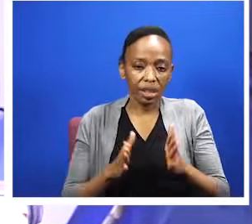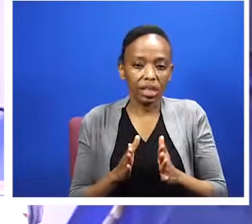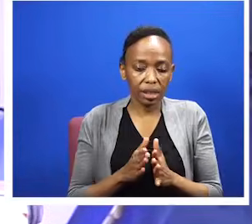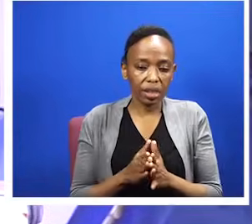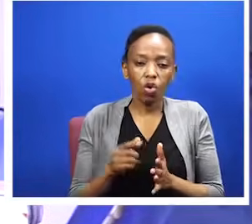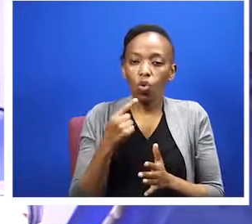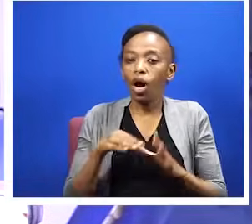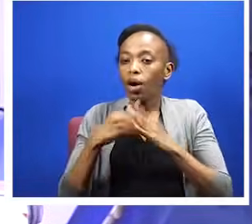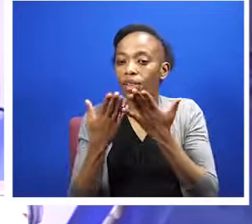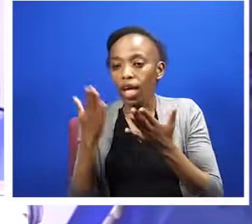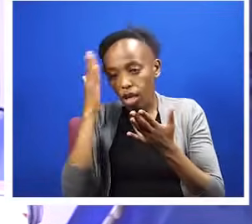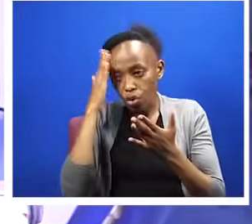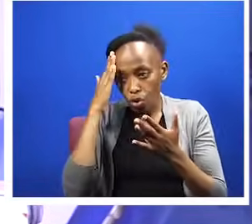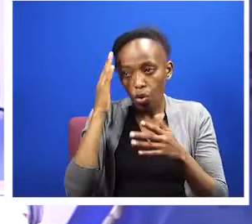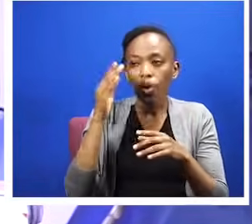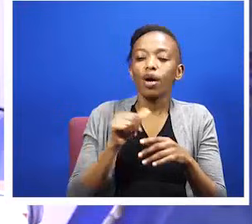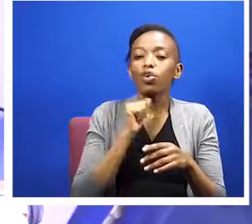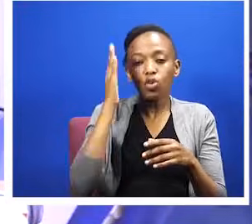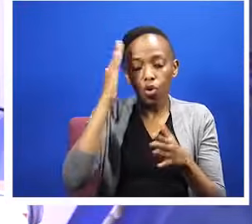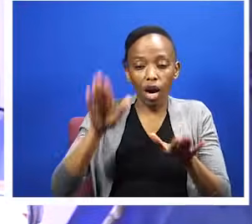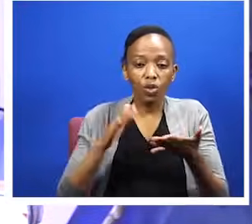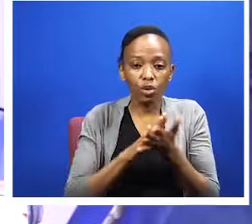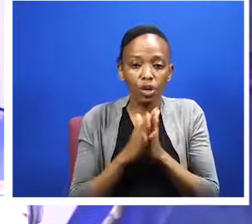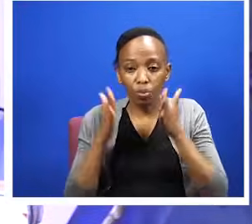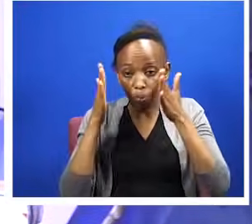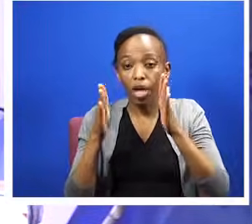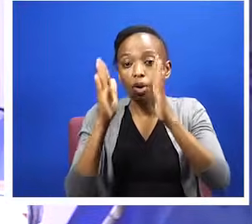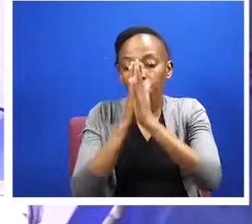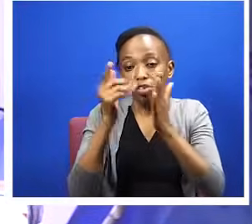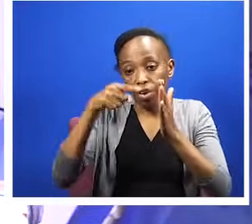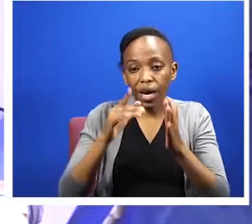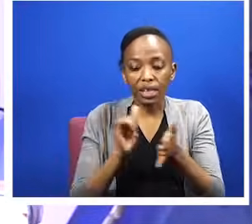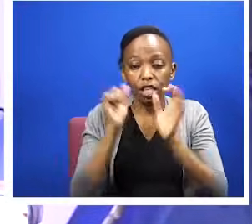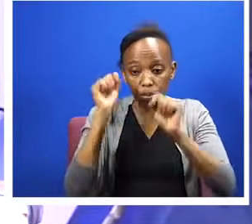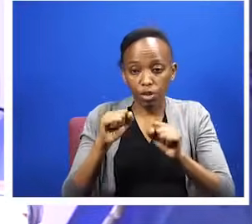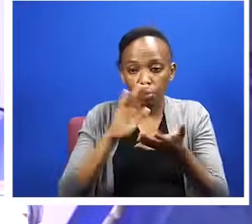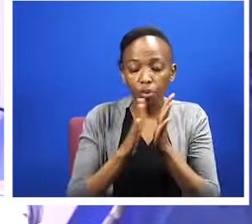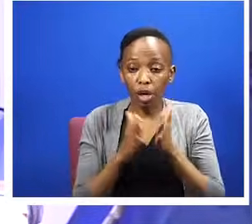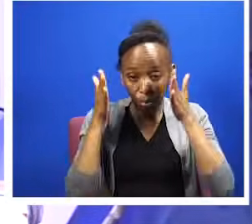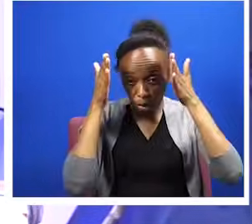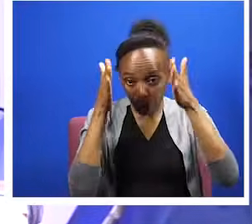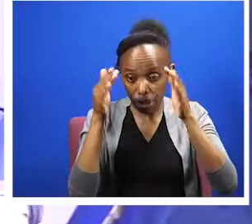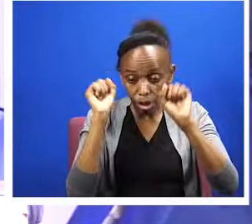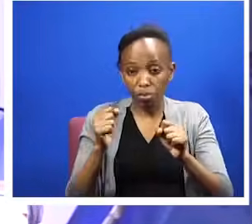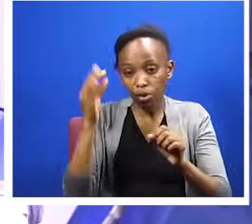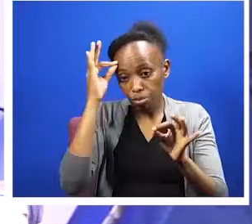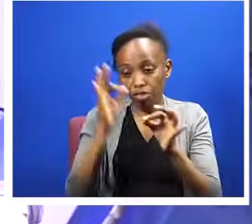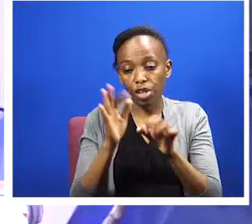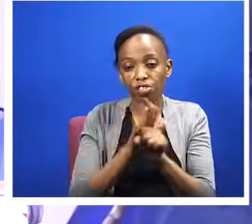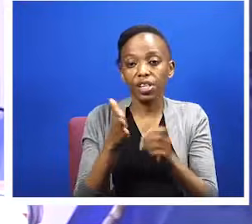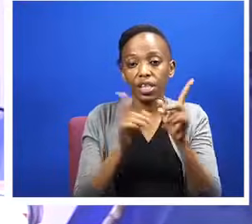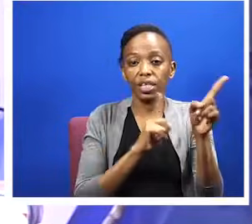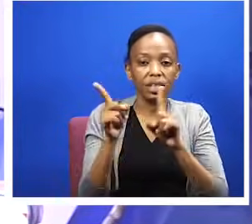are out there and you know, but you don't know how to be committed, I am going to pray for us so that we may be committed. We may be faithful in this journey